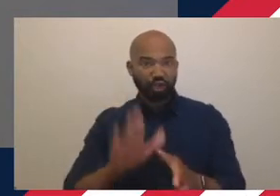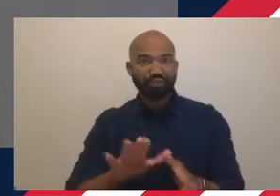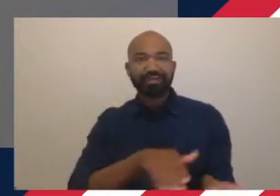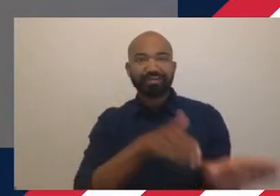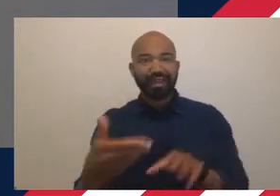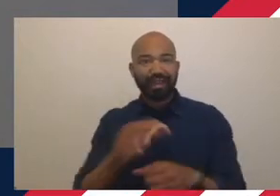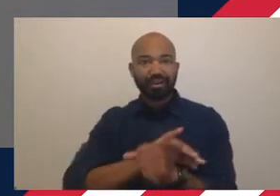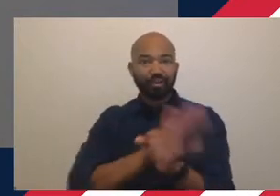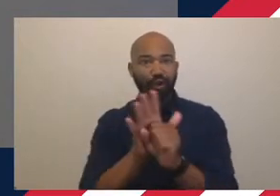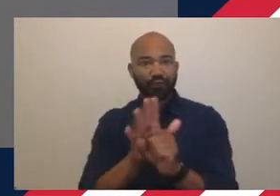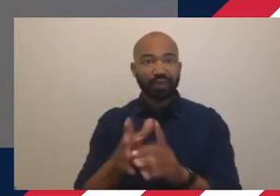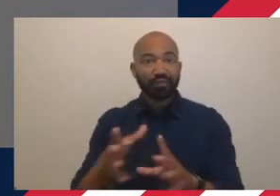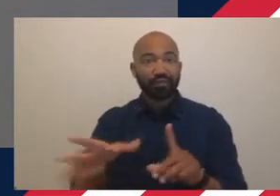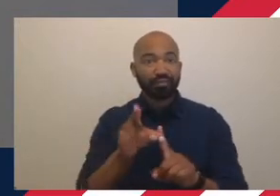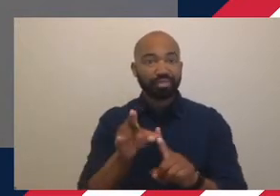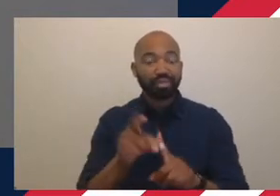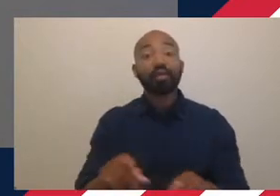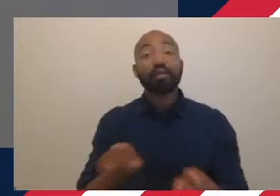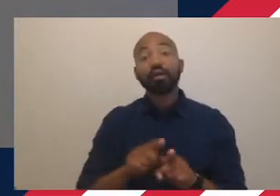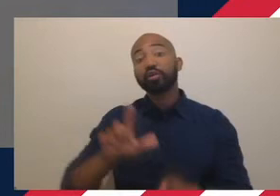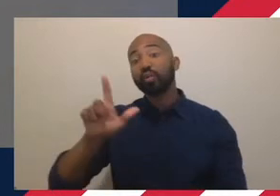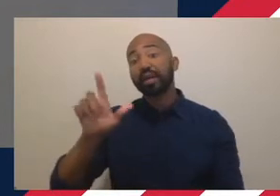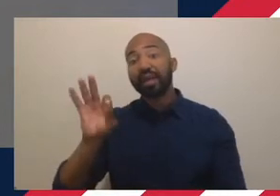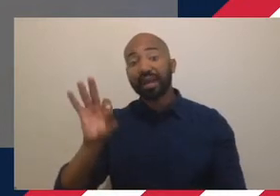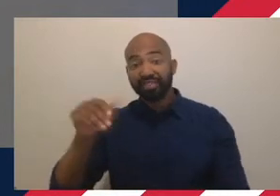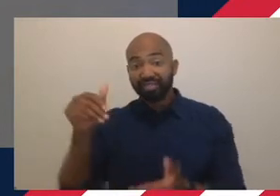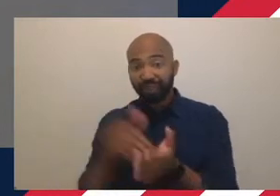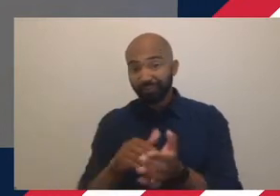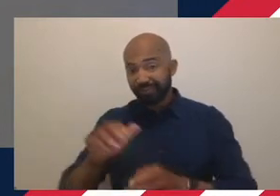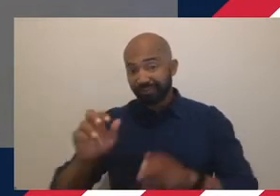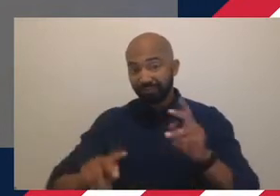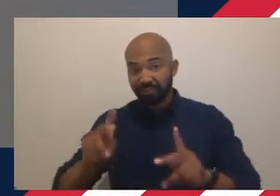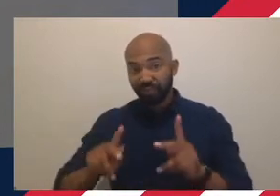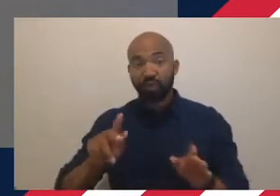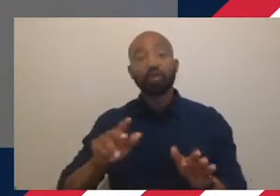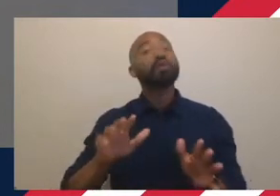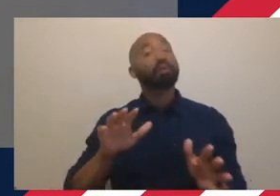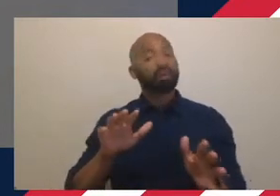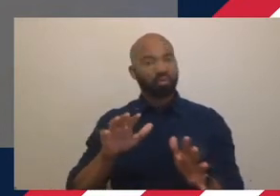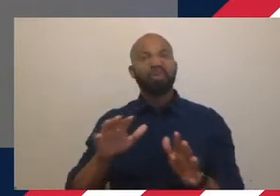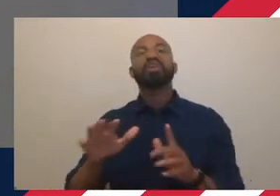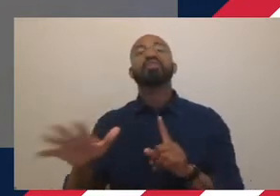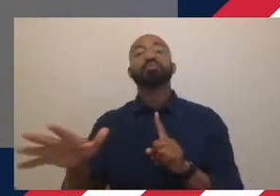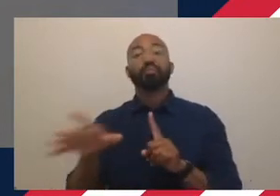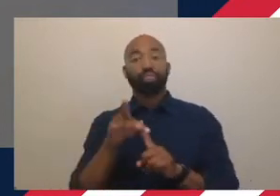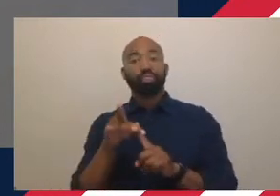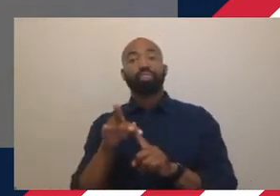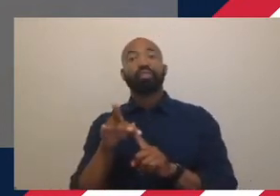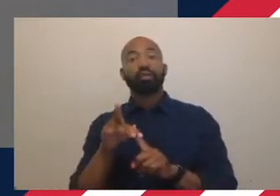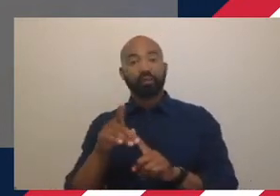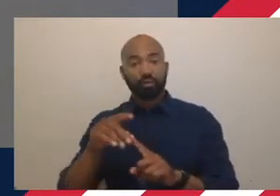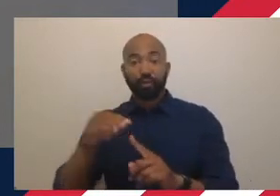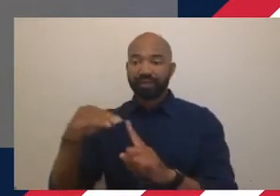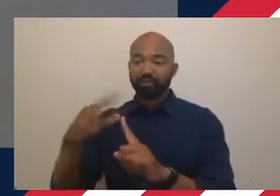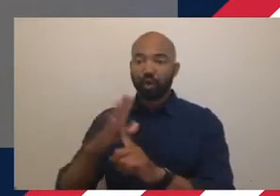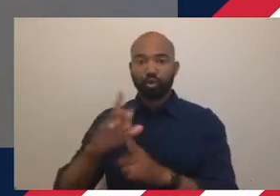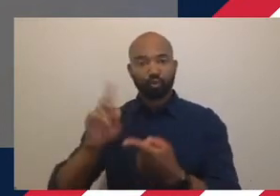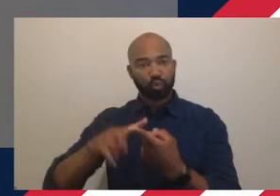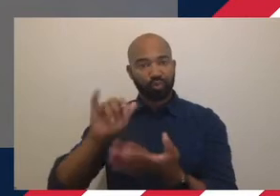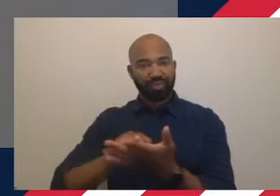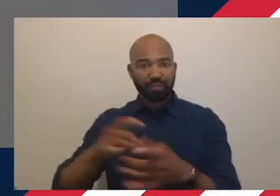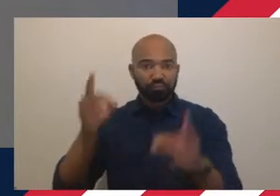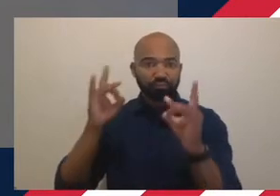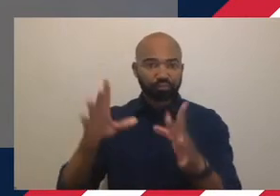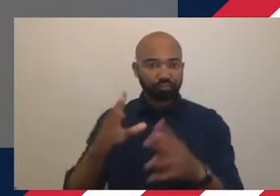and nearly 29,000 workers have been infected or exposed to this killer virus. Our